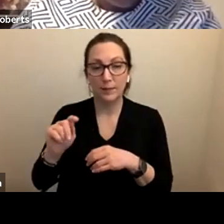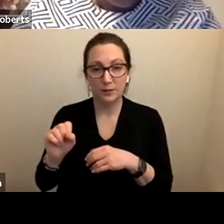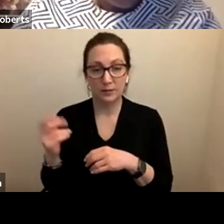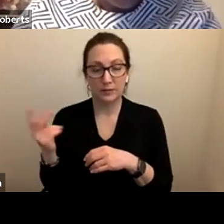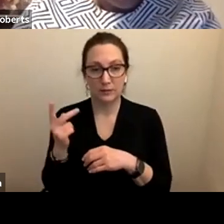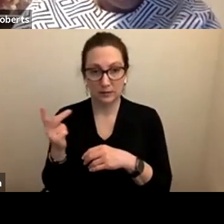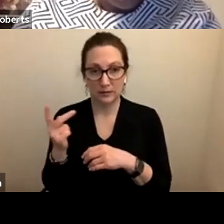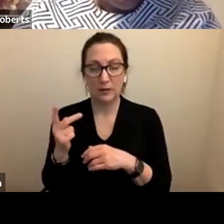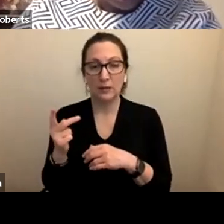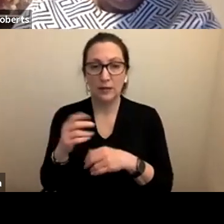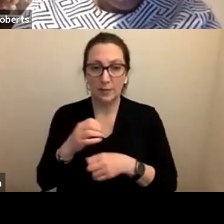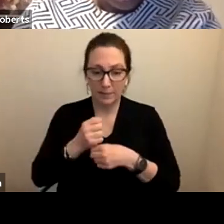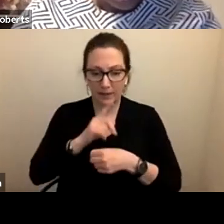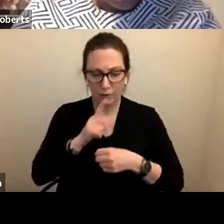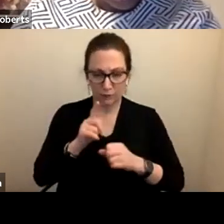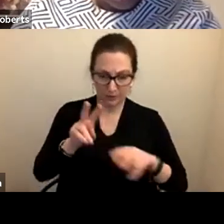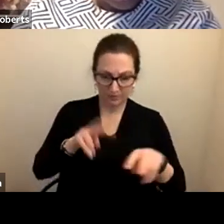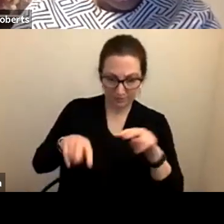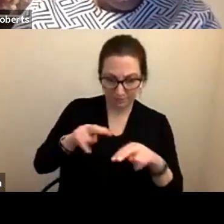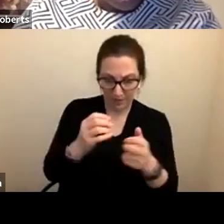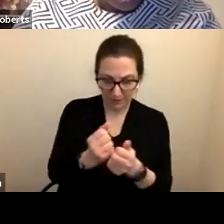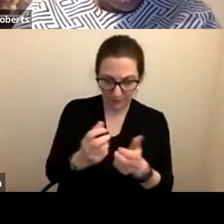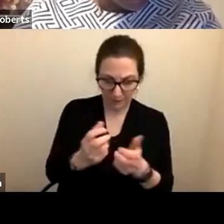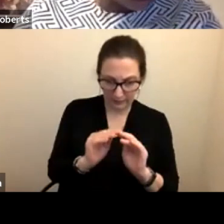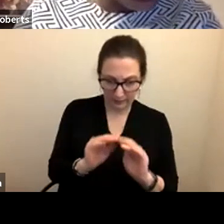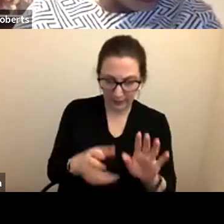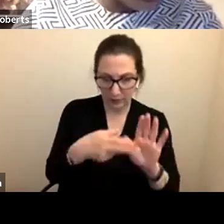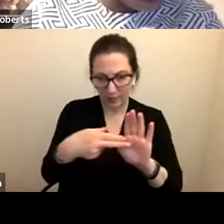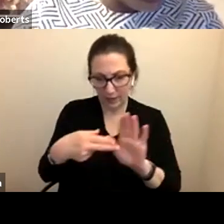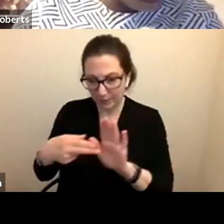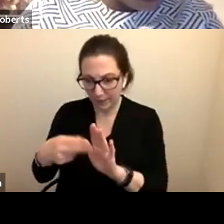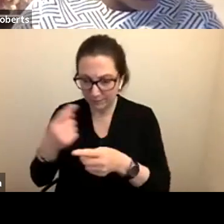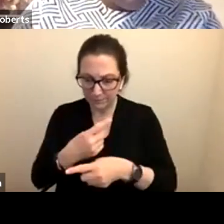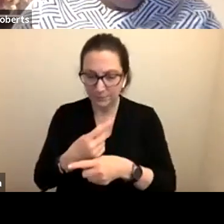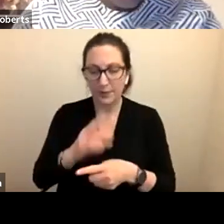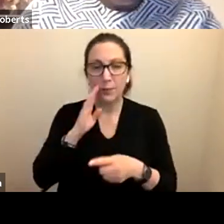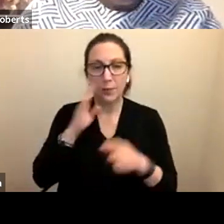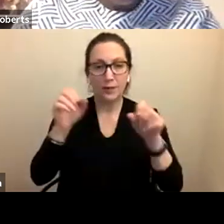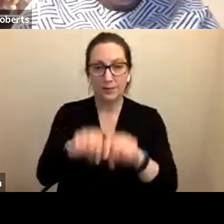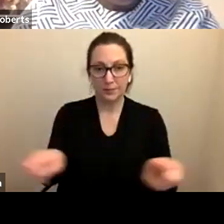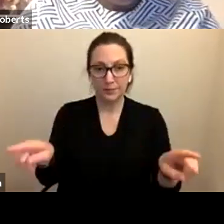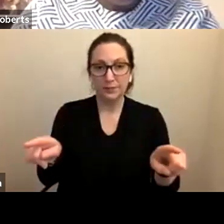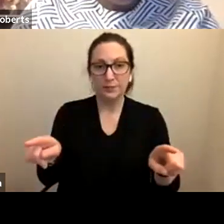sure the labels were clear and should be sending that over.